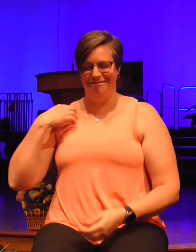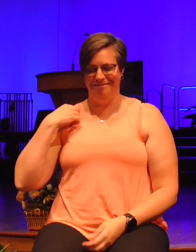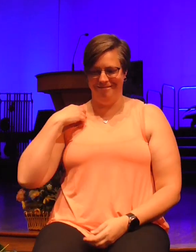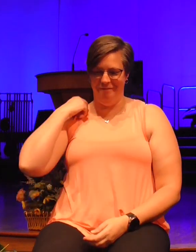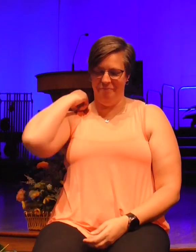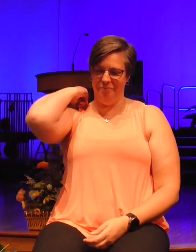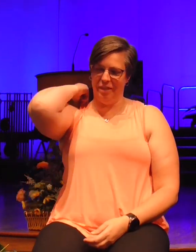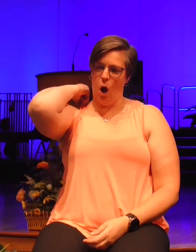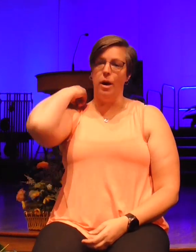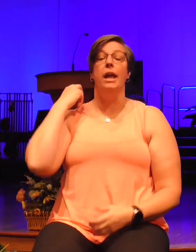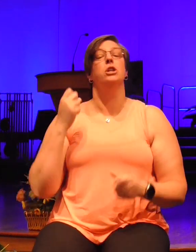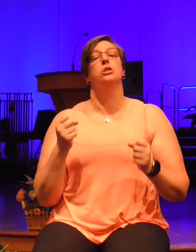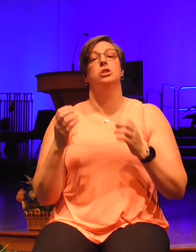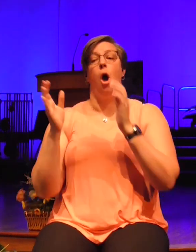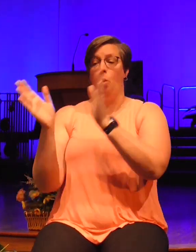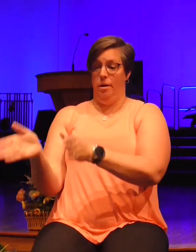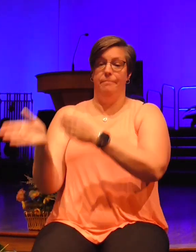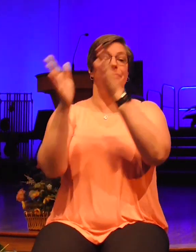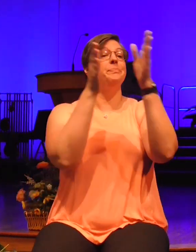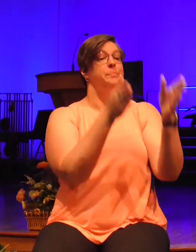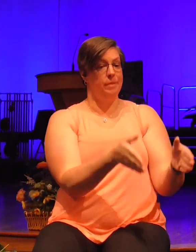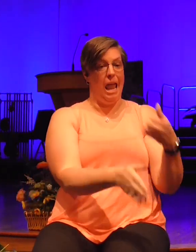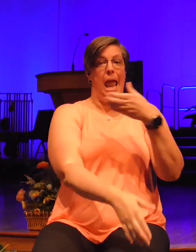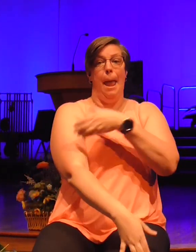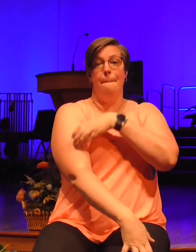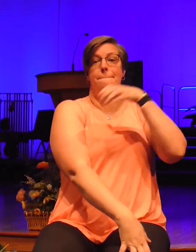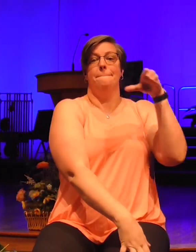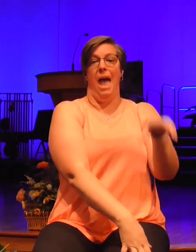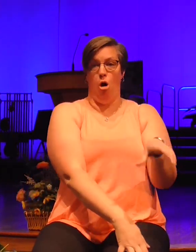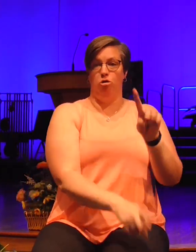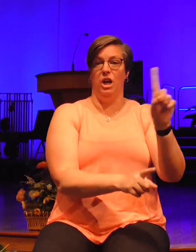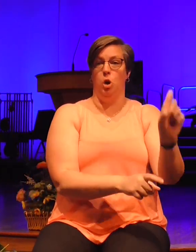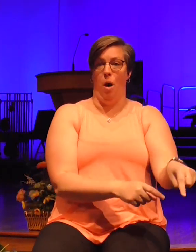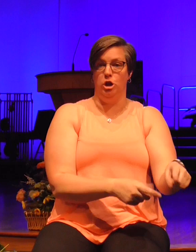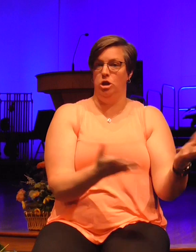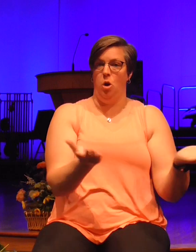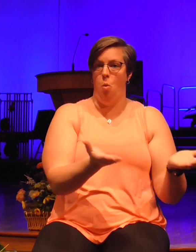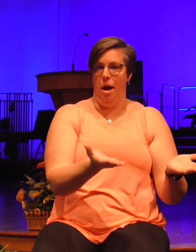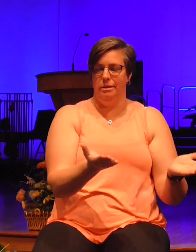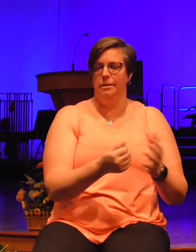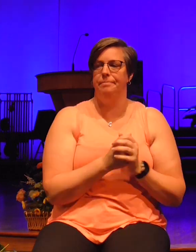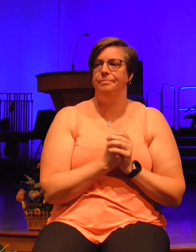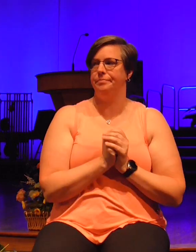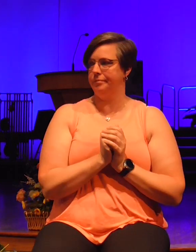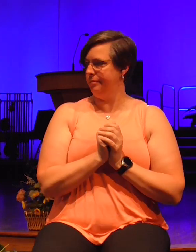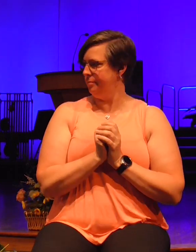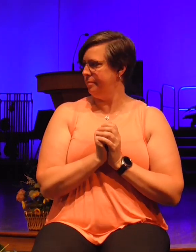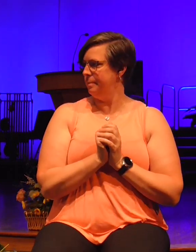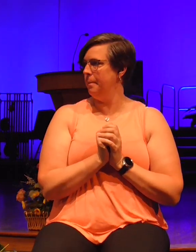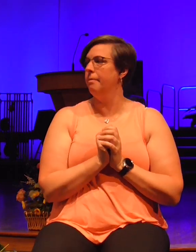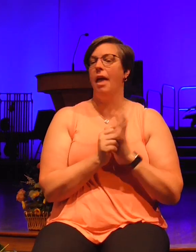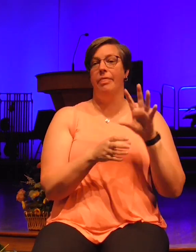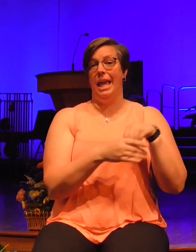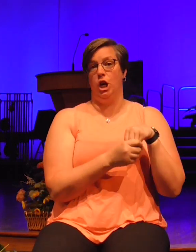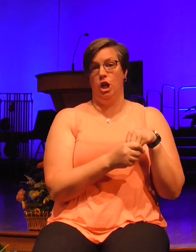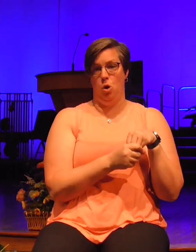empowering questions then? Empowering questions include, what